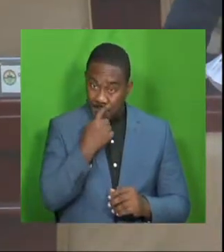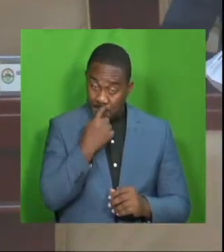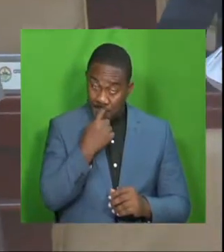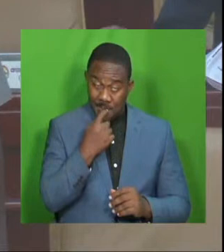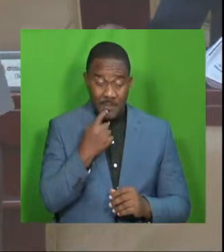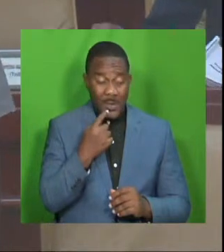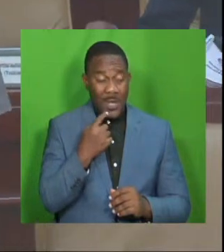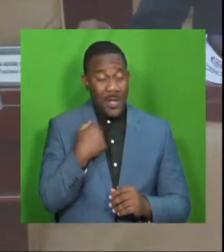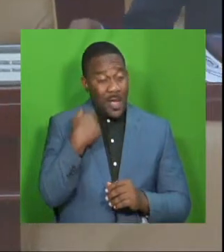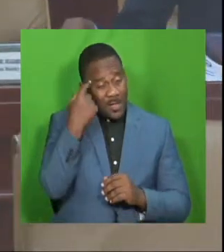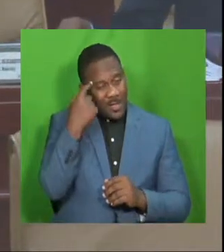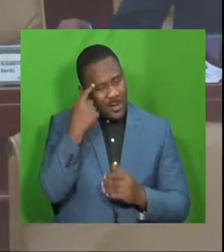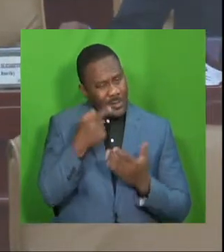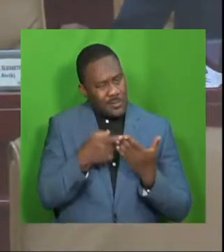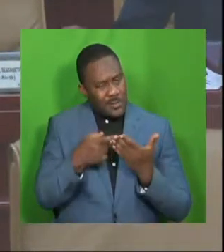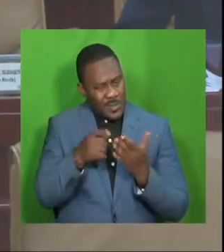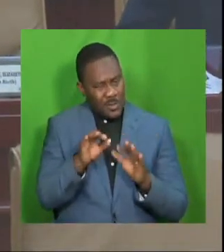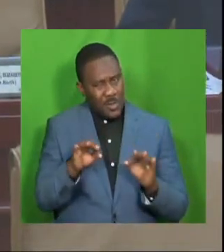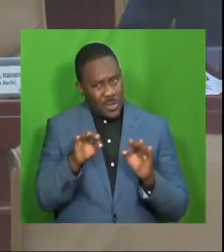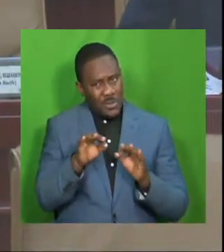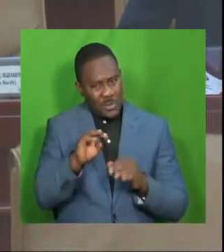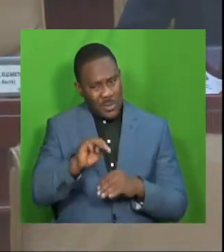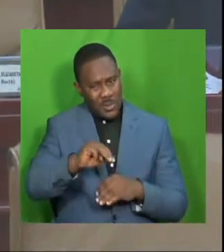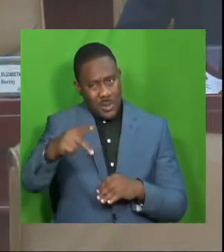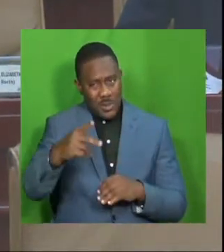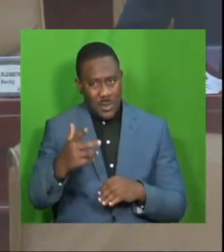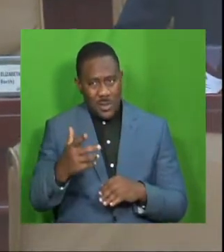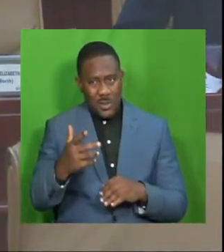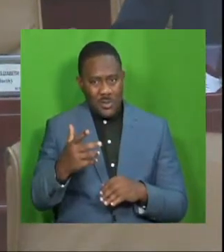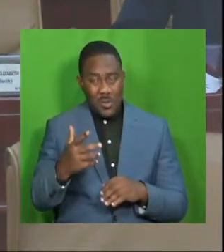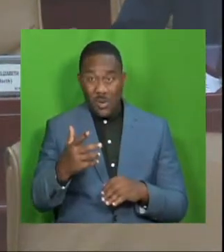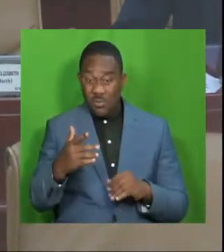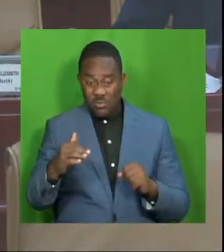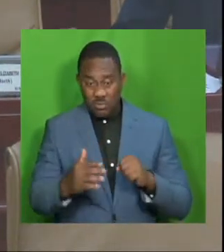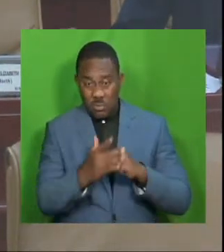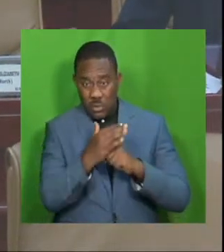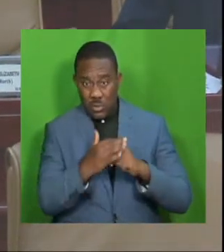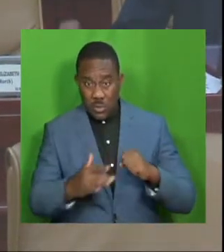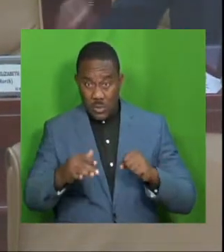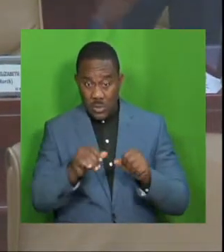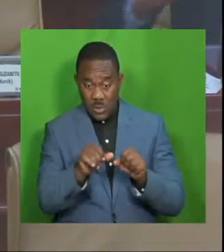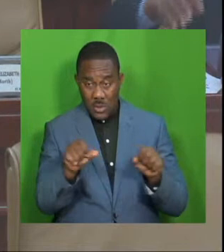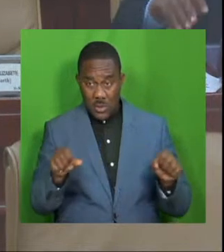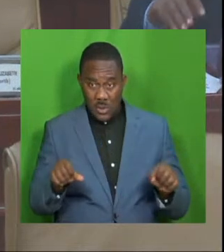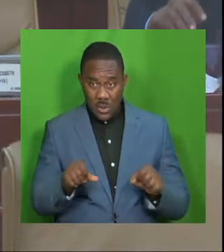us, the MPs on the coastal line. Let me